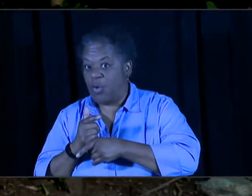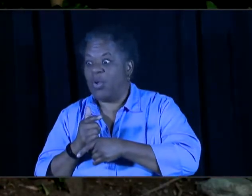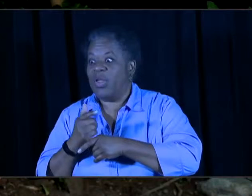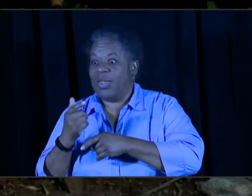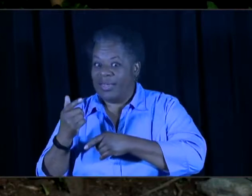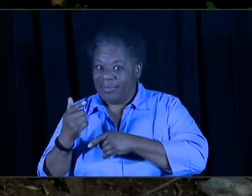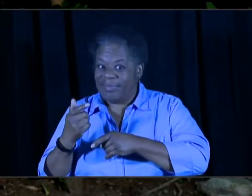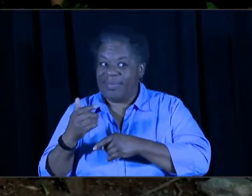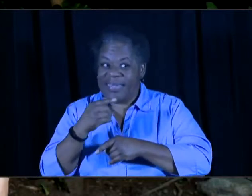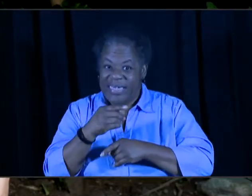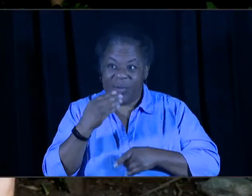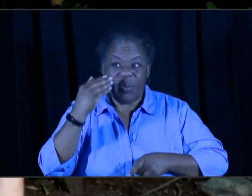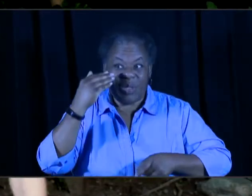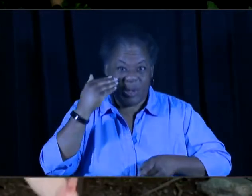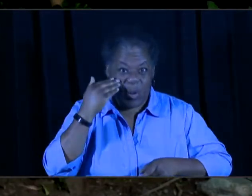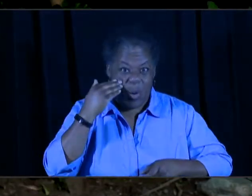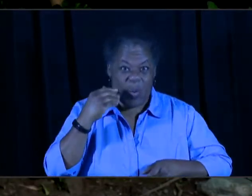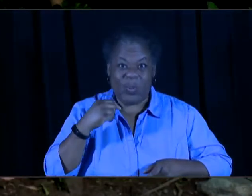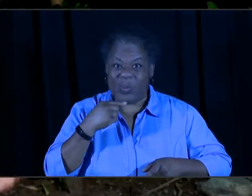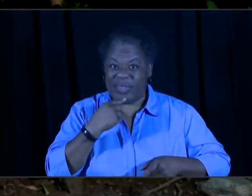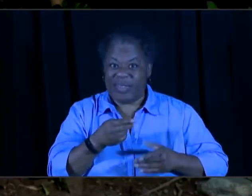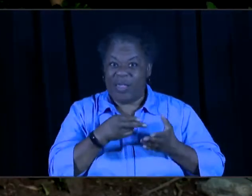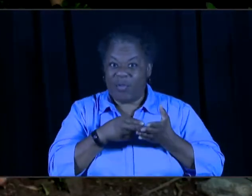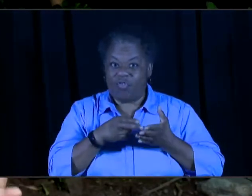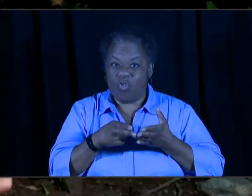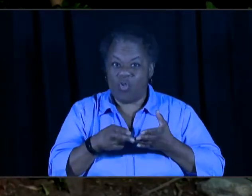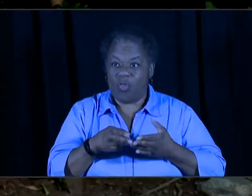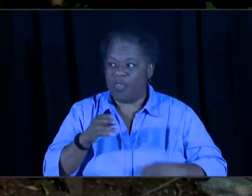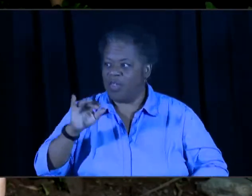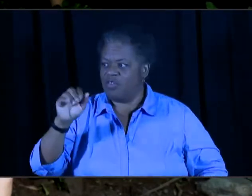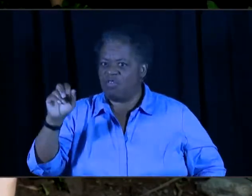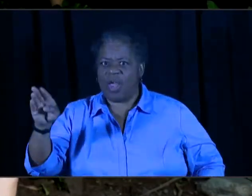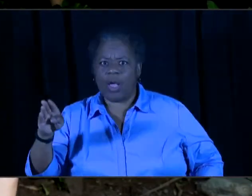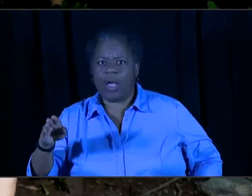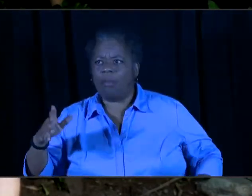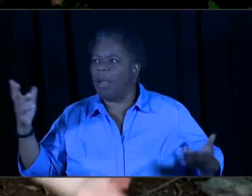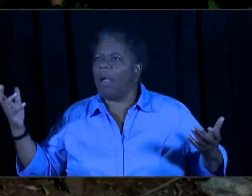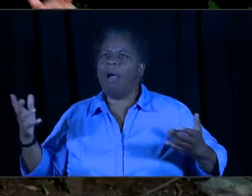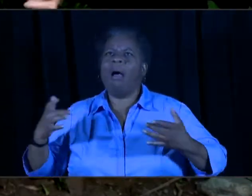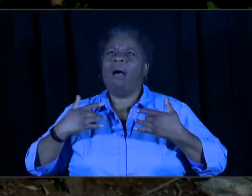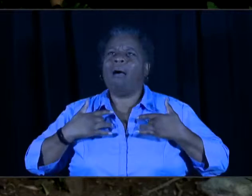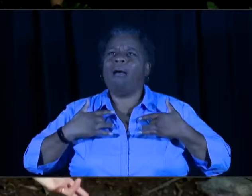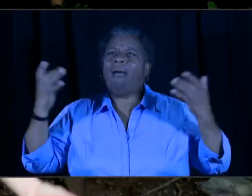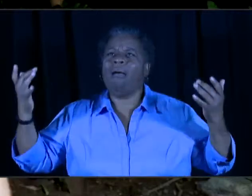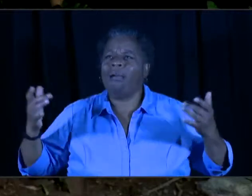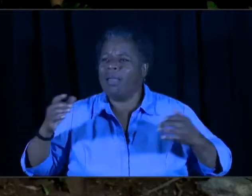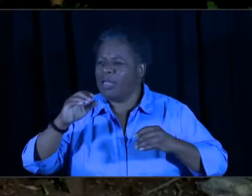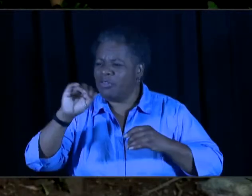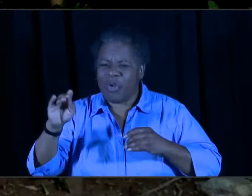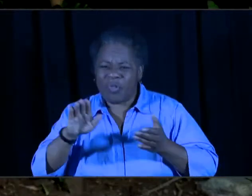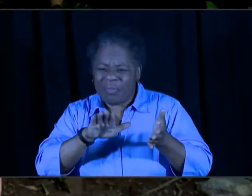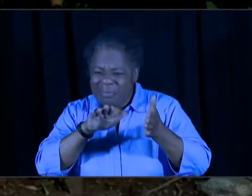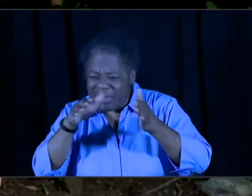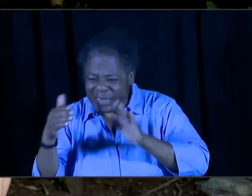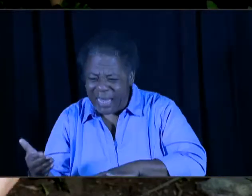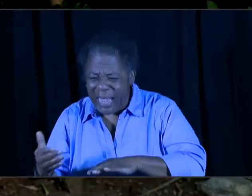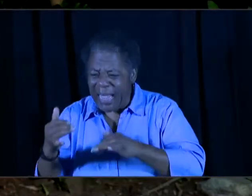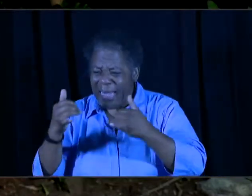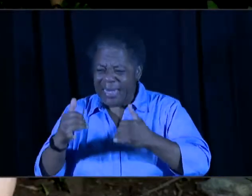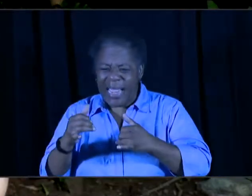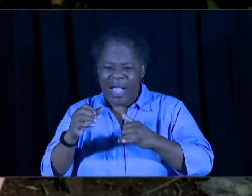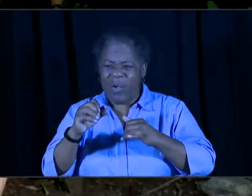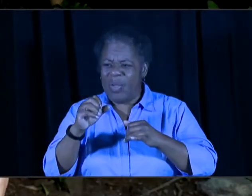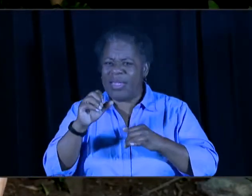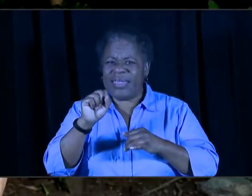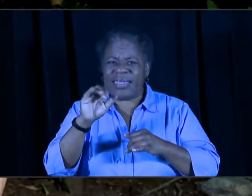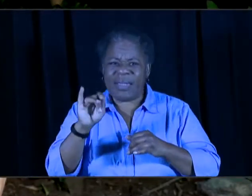land." Jacob cried, "What are you trying to do to me? Joseph is gone, now Simeon, and you would give this